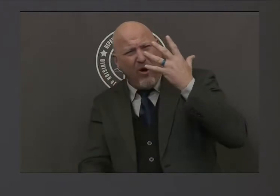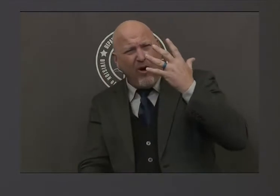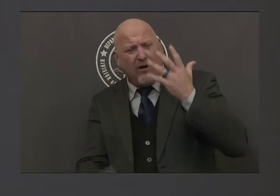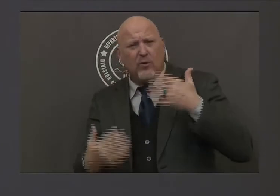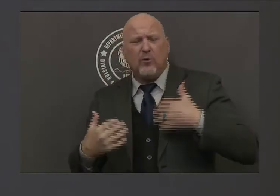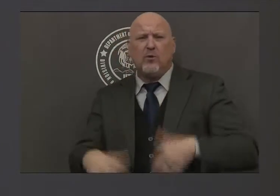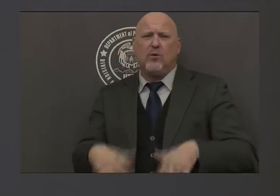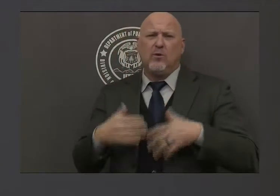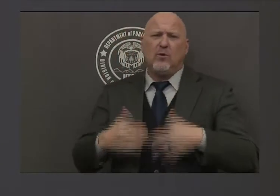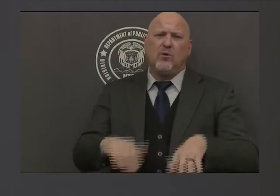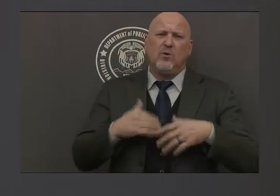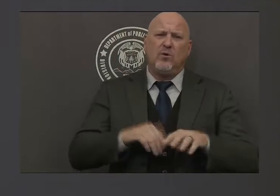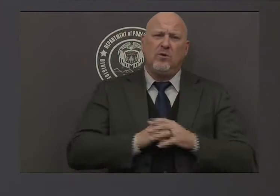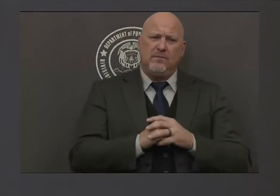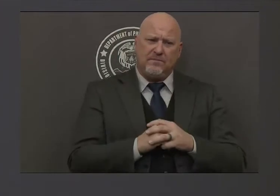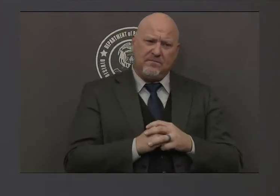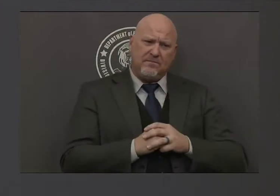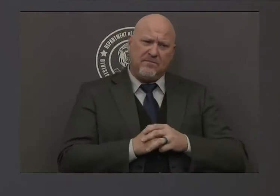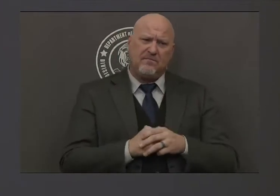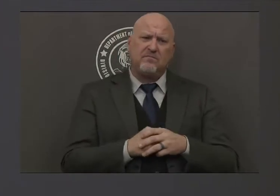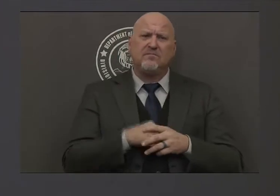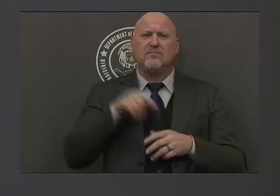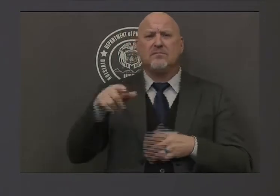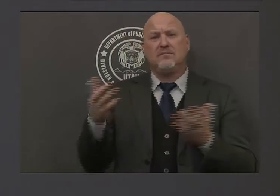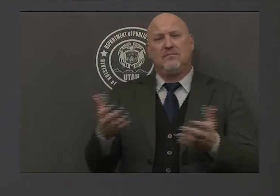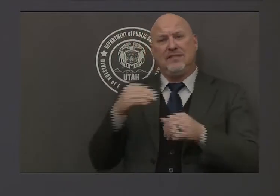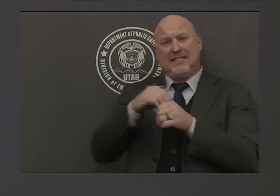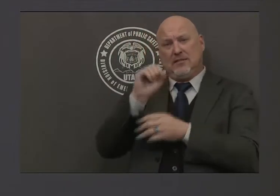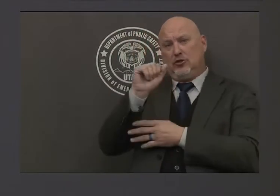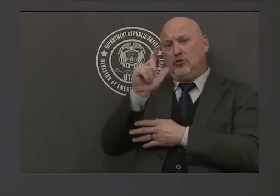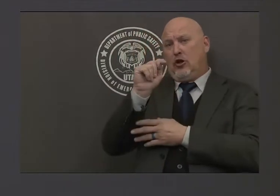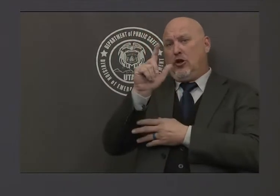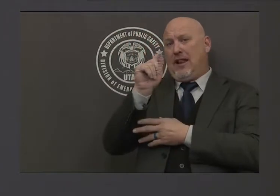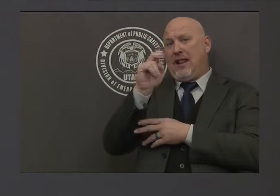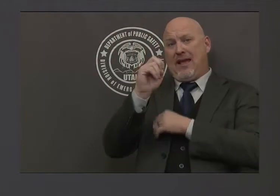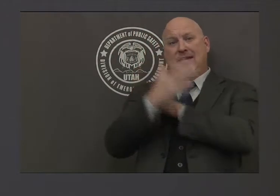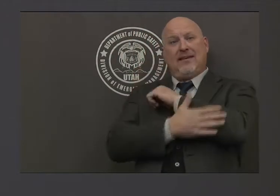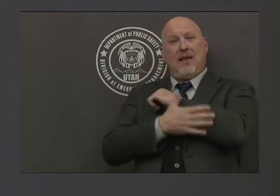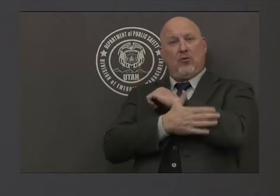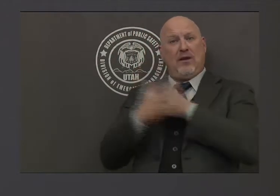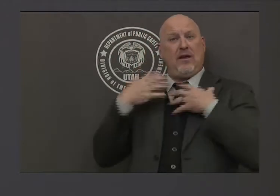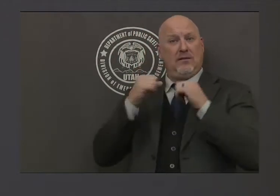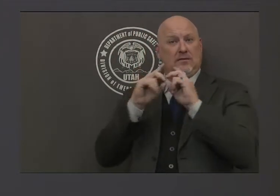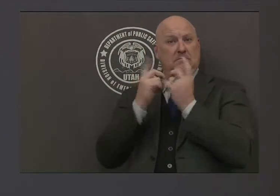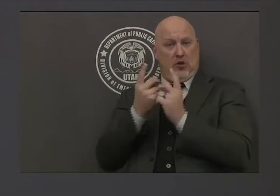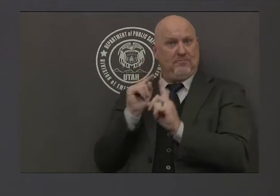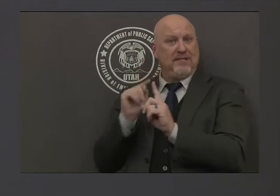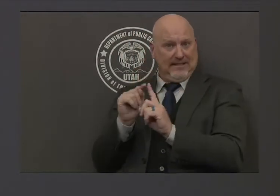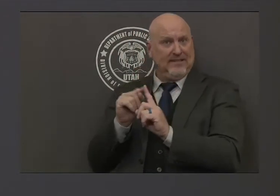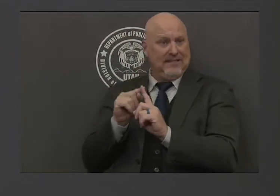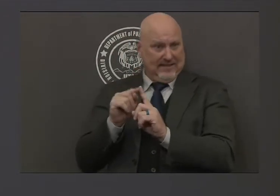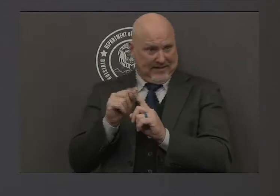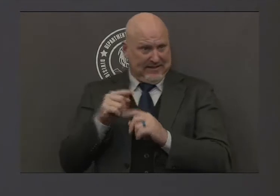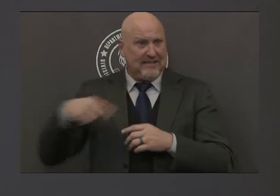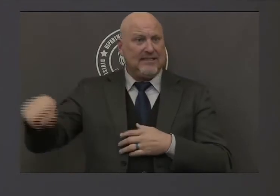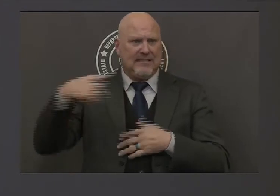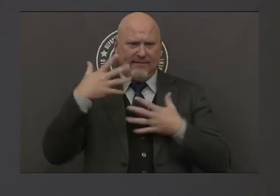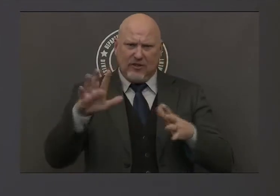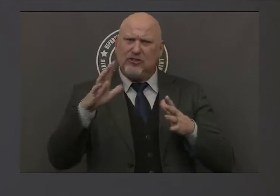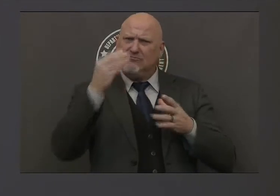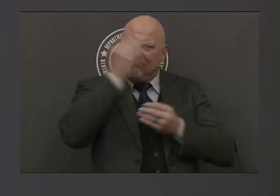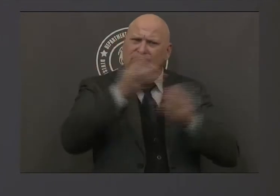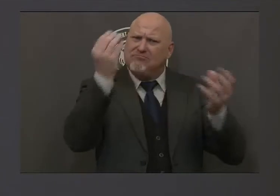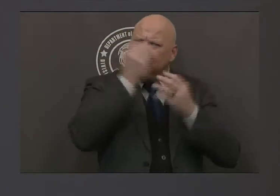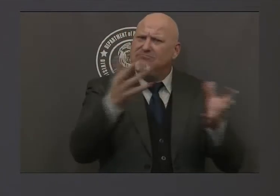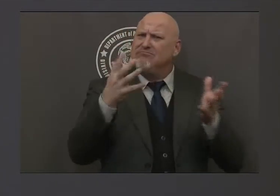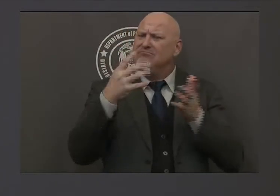that the Salt Lake County Health Department is telling the stories of these long haulers for the past few months, and they're sharing with long haulers